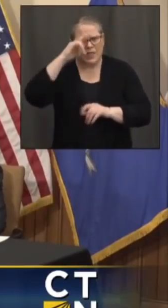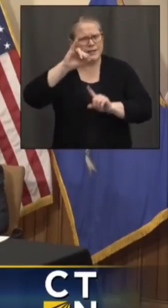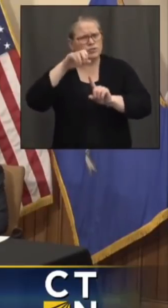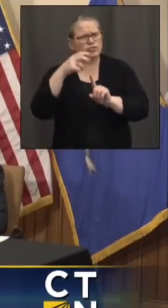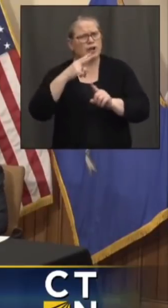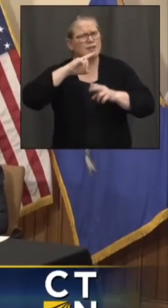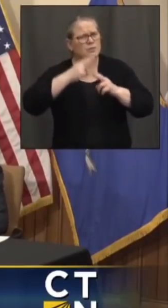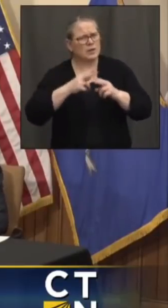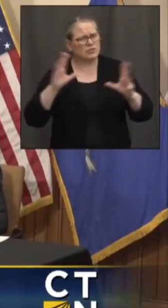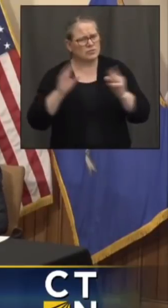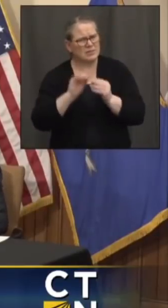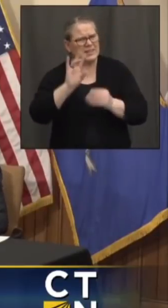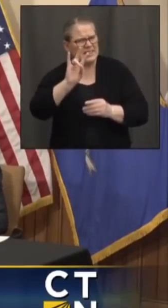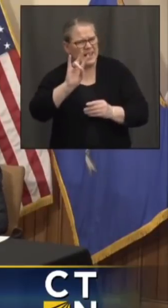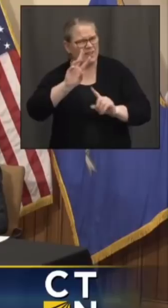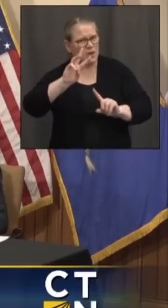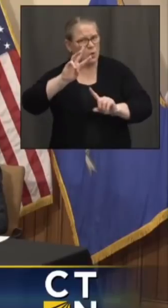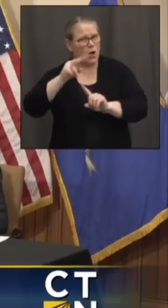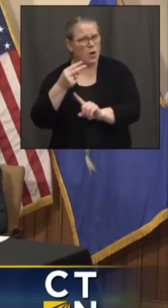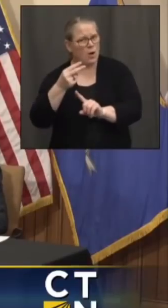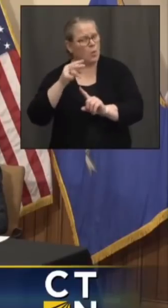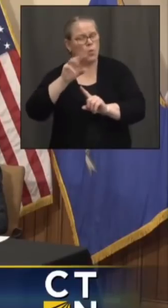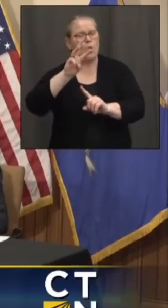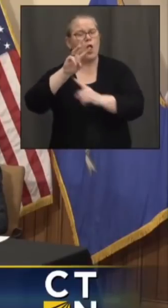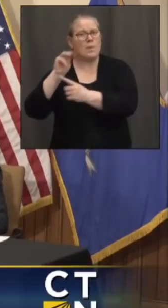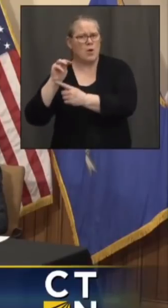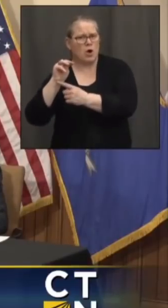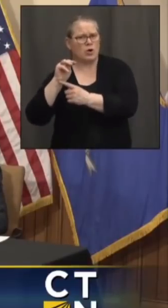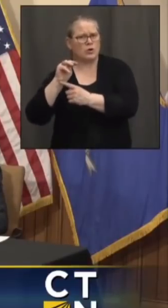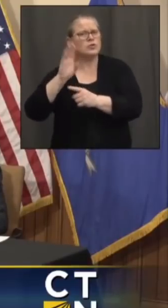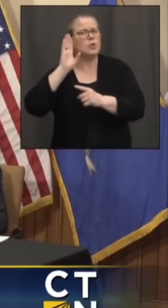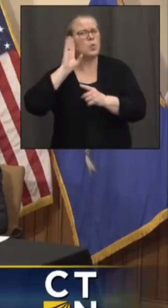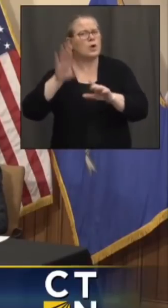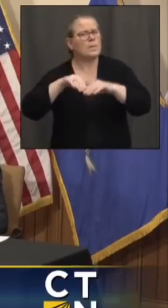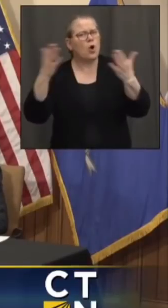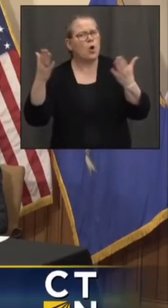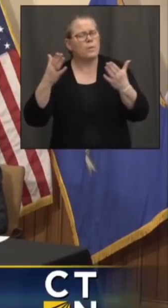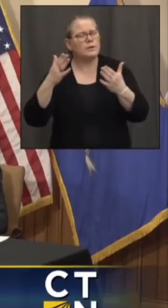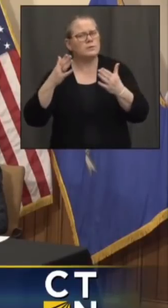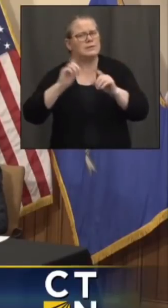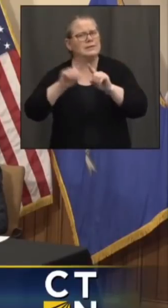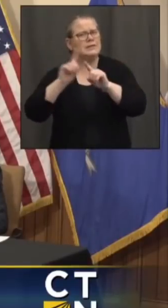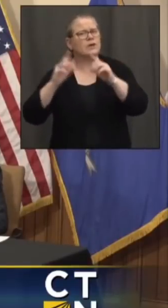up in SBI communities. Could you please identify those communities?